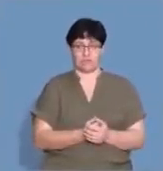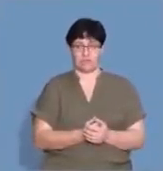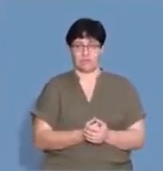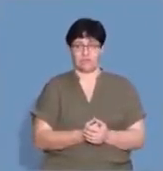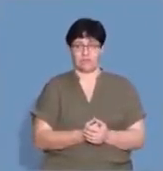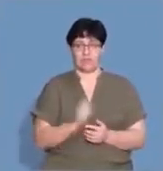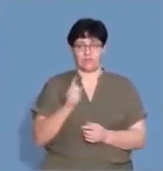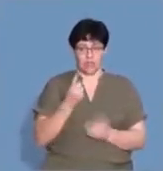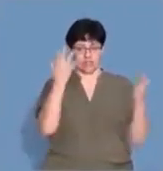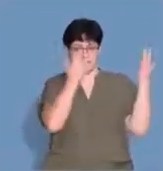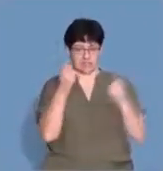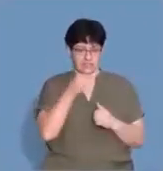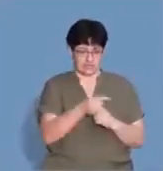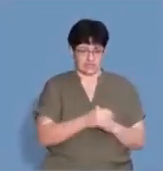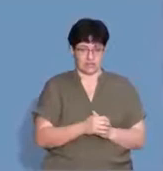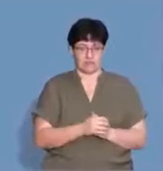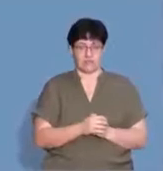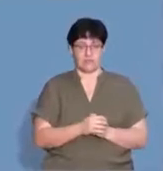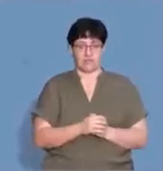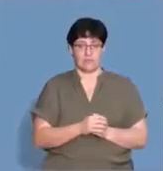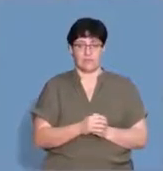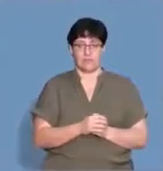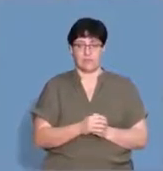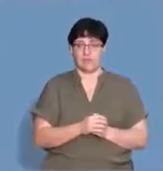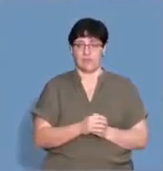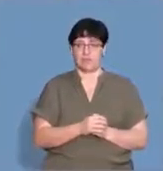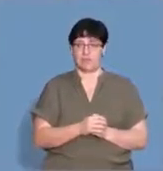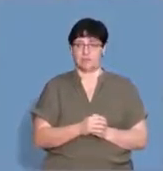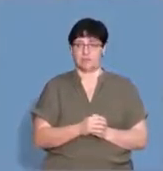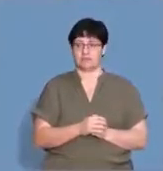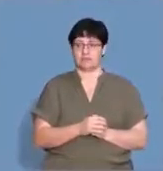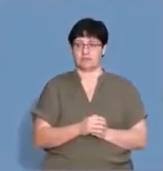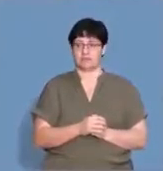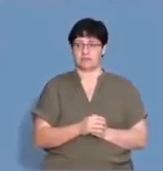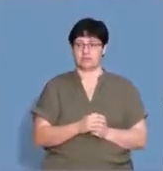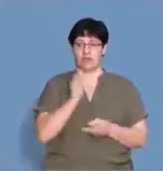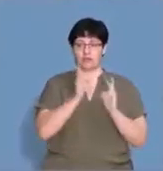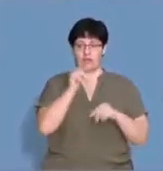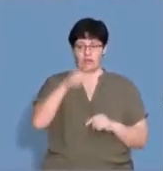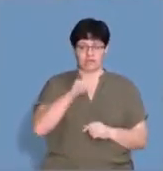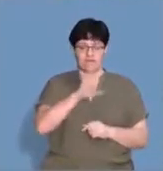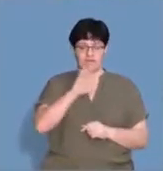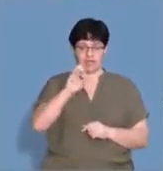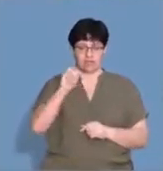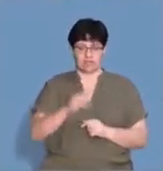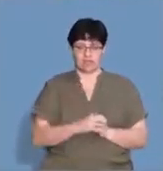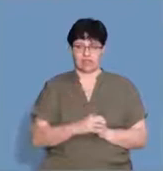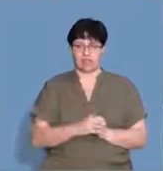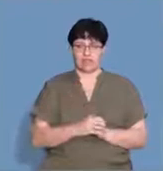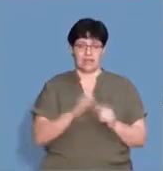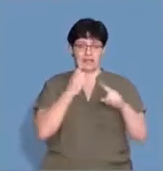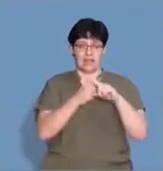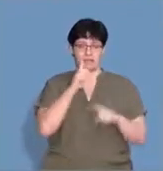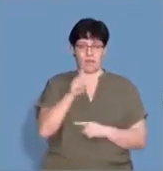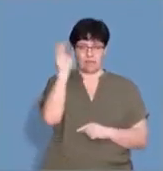So I'm first going to do that calculation. So on my calculator, I'm going to say my 12,500